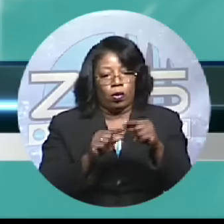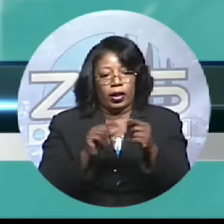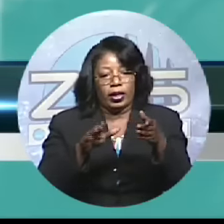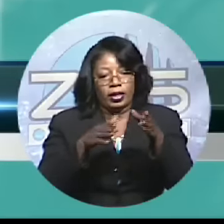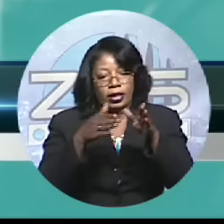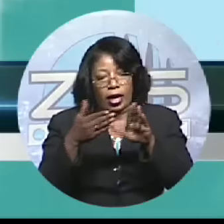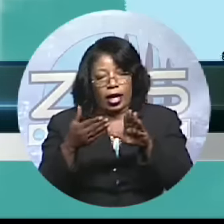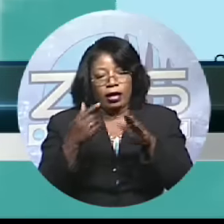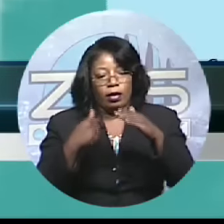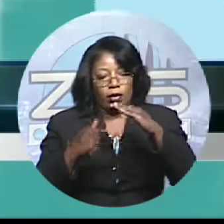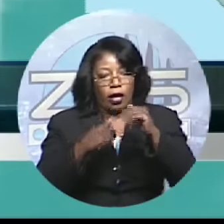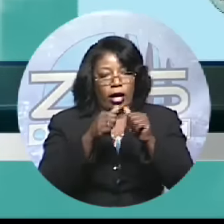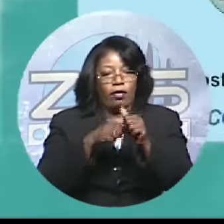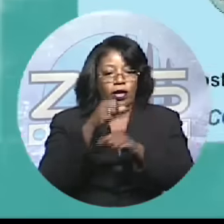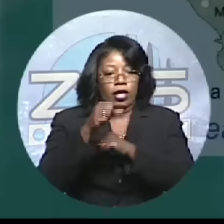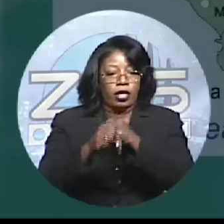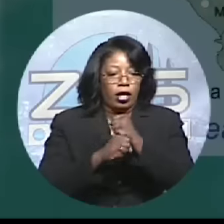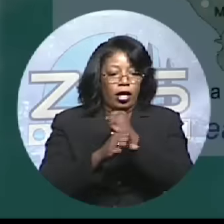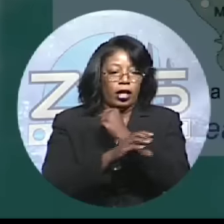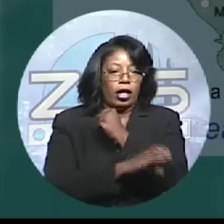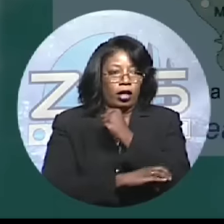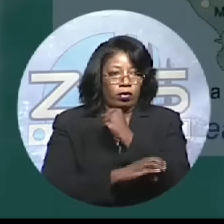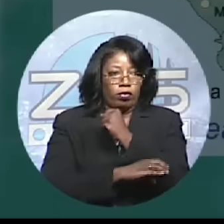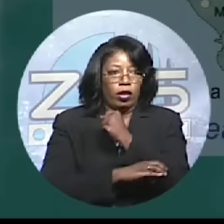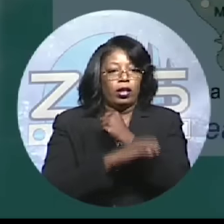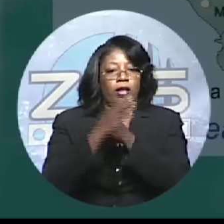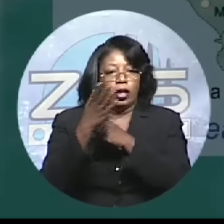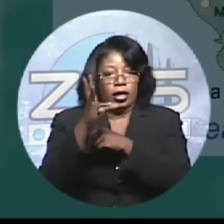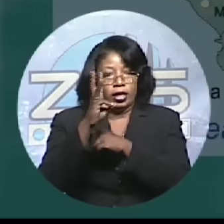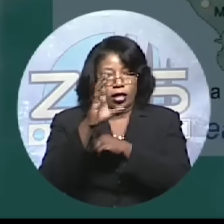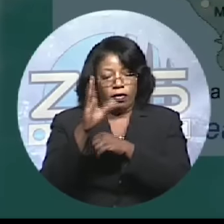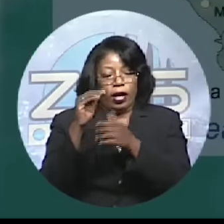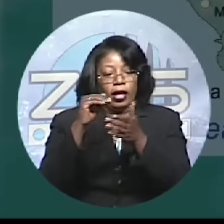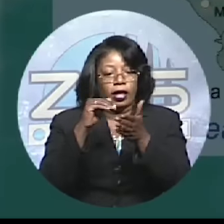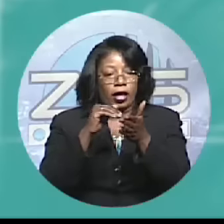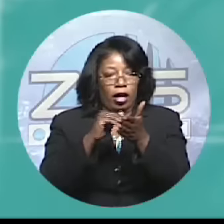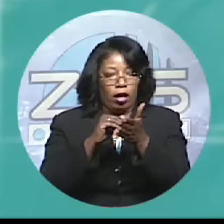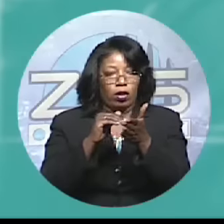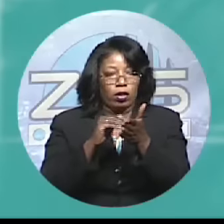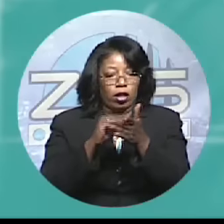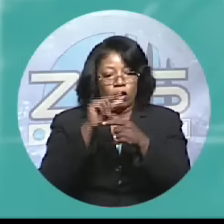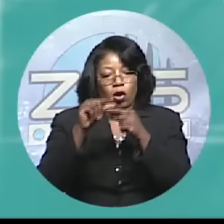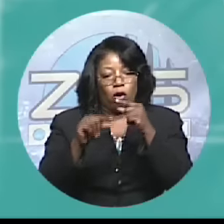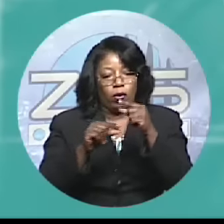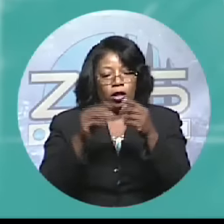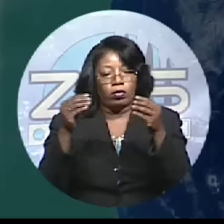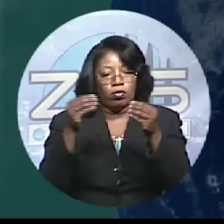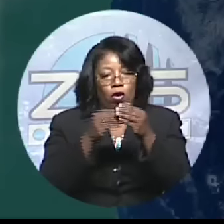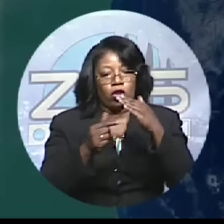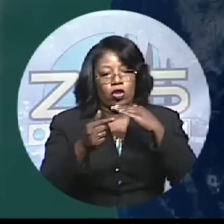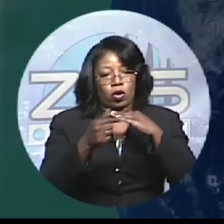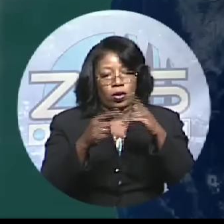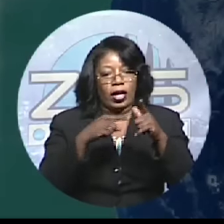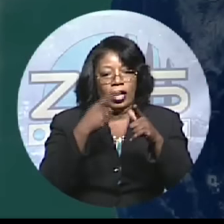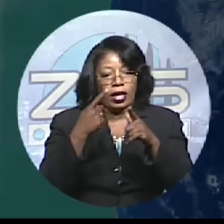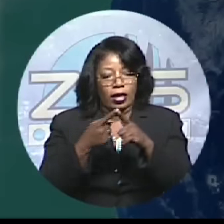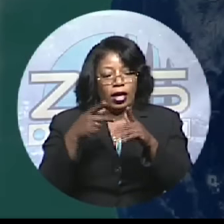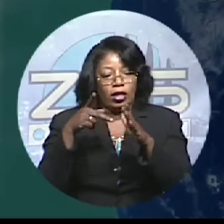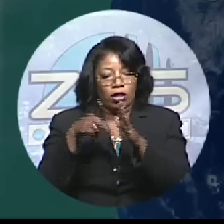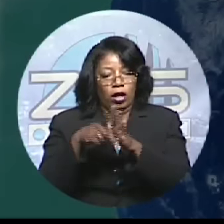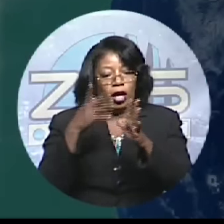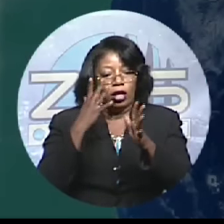suicide each year, with the Caribbean region accounting for some 65,000. Globally, there are more suicides than homicide and